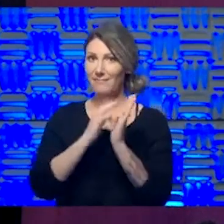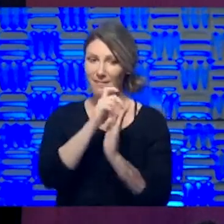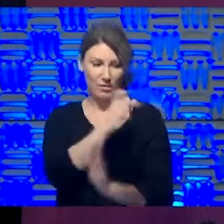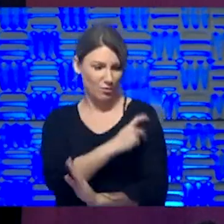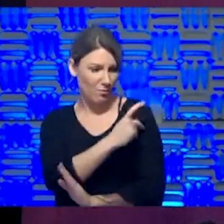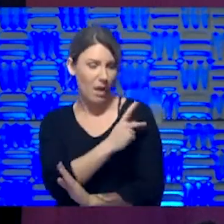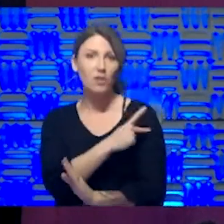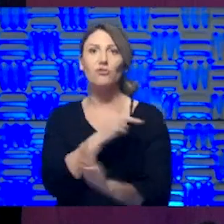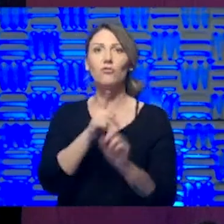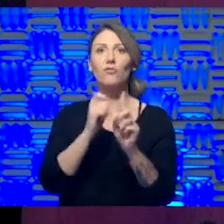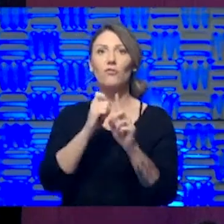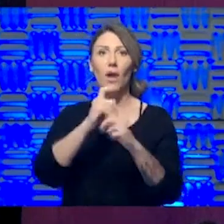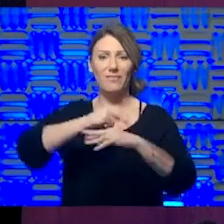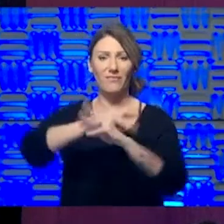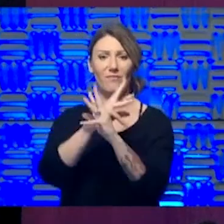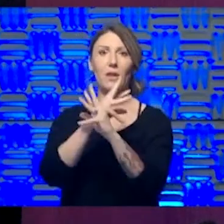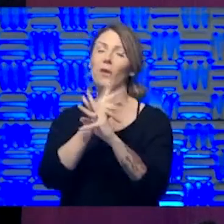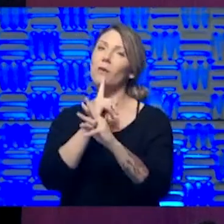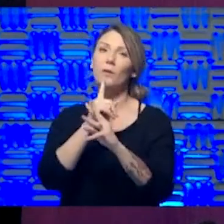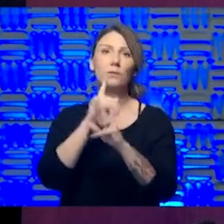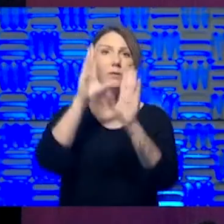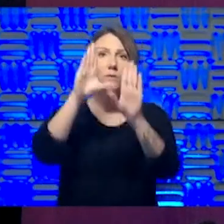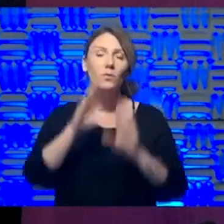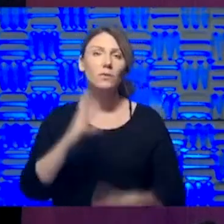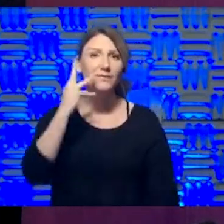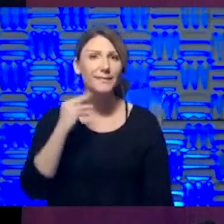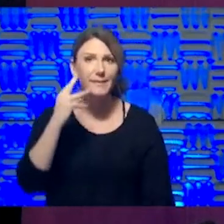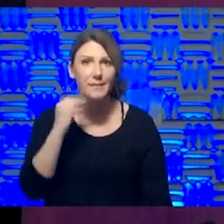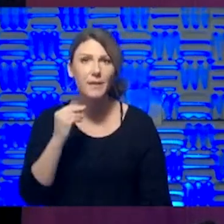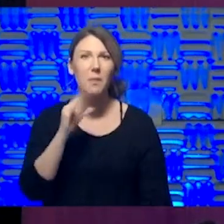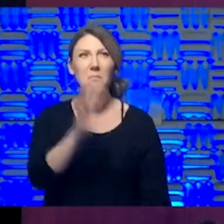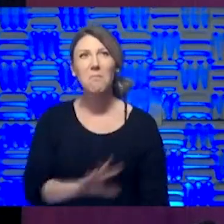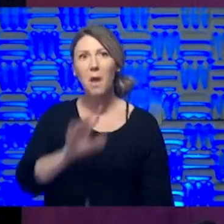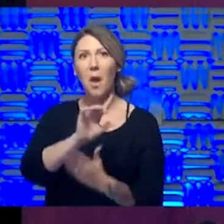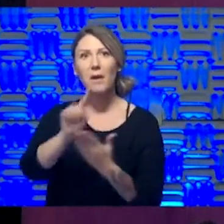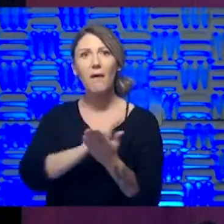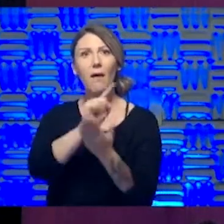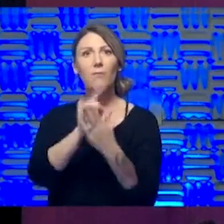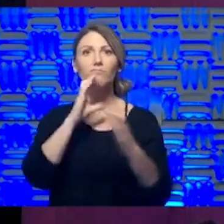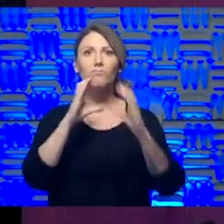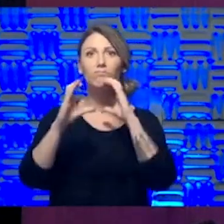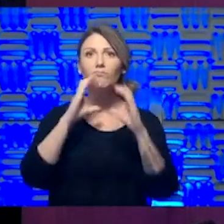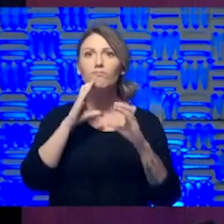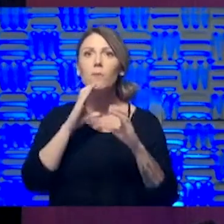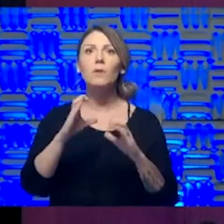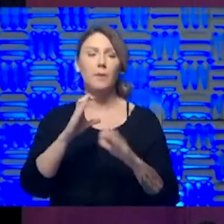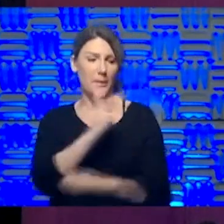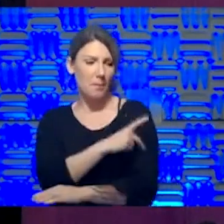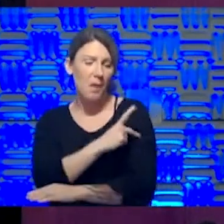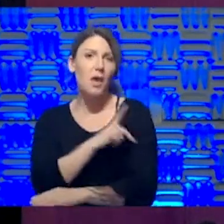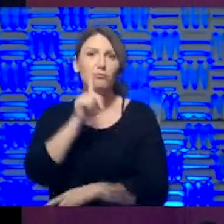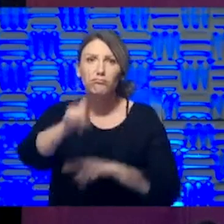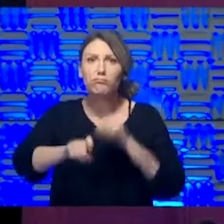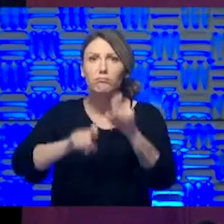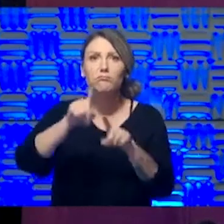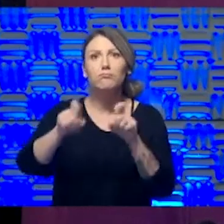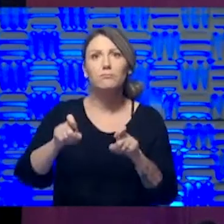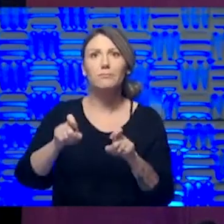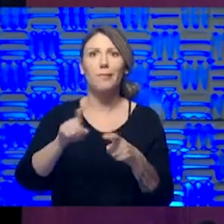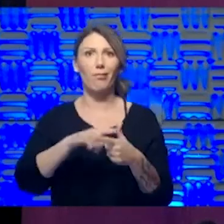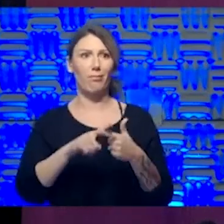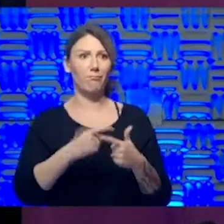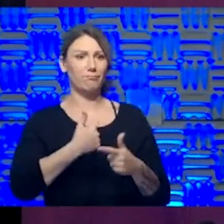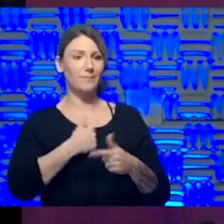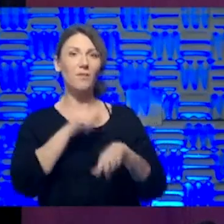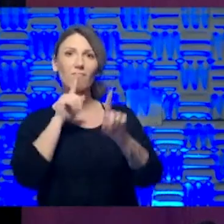It was actually a very good experience. It was about an hour conversation. He was able to ask all his questions. I was able to answer them. We saw each other for the